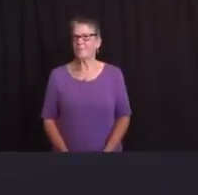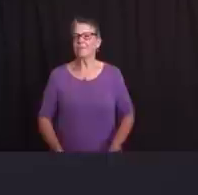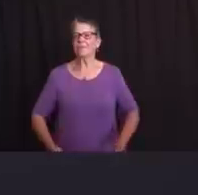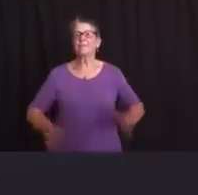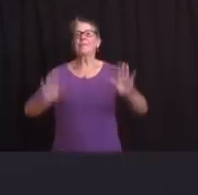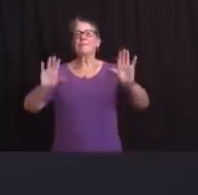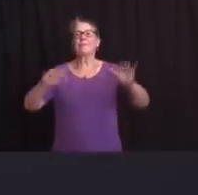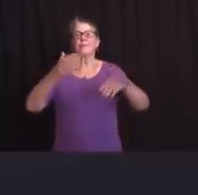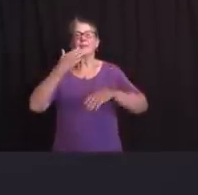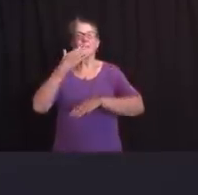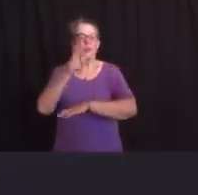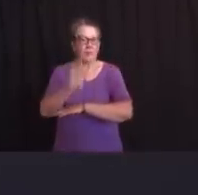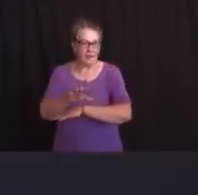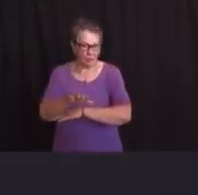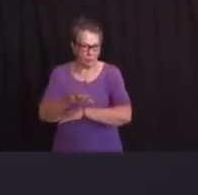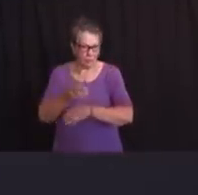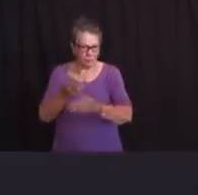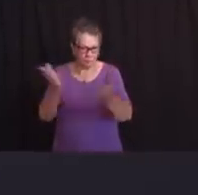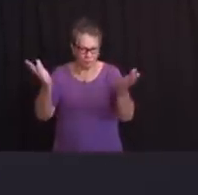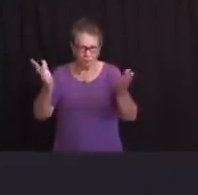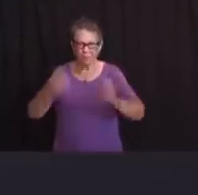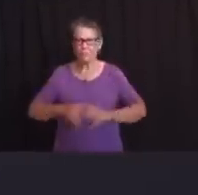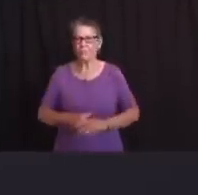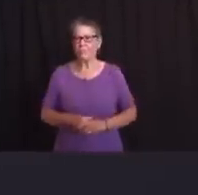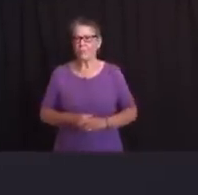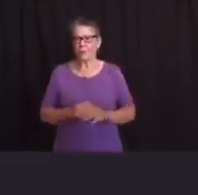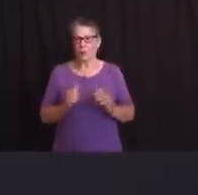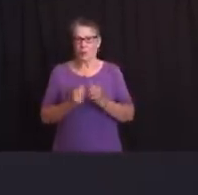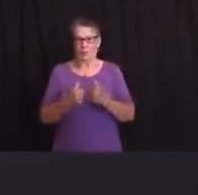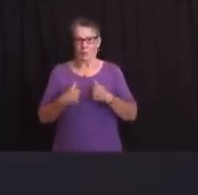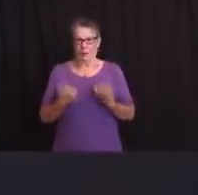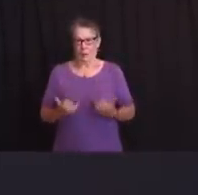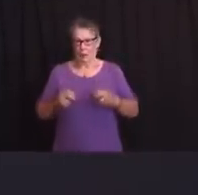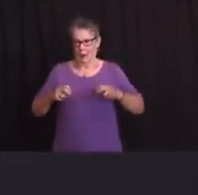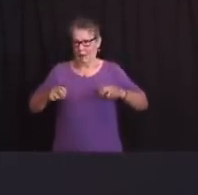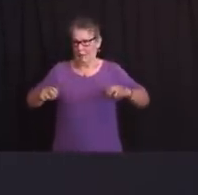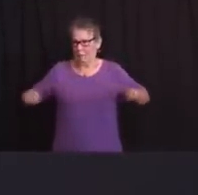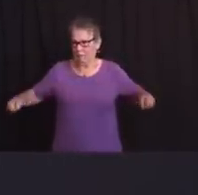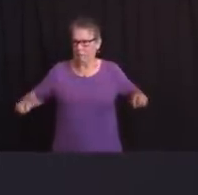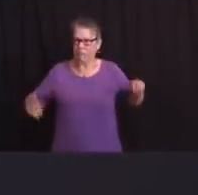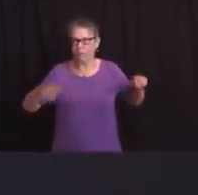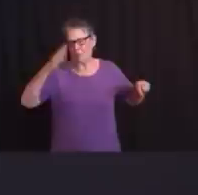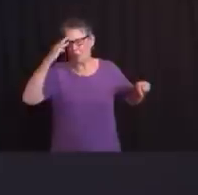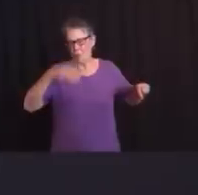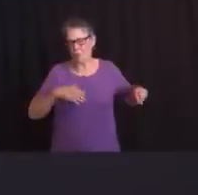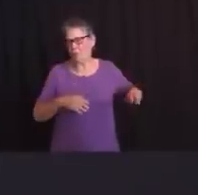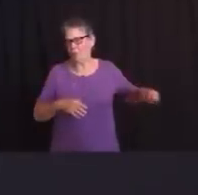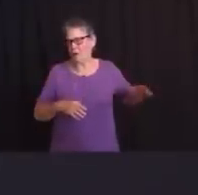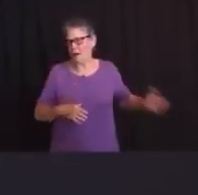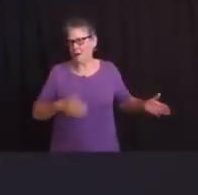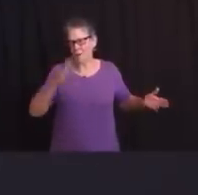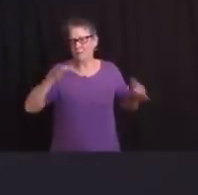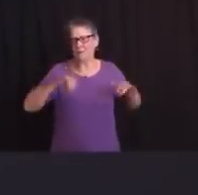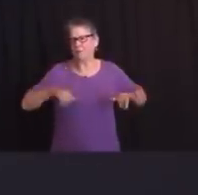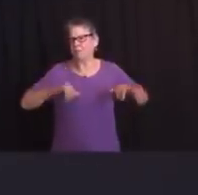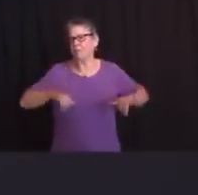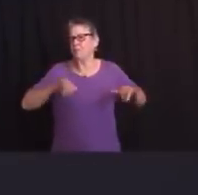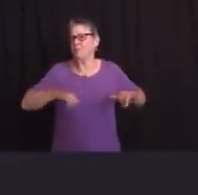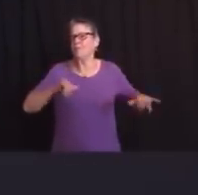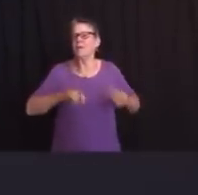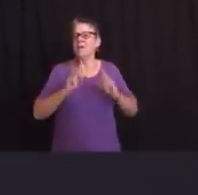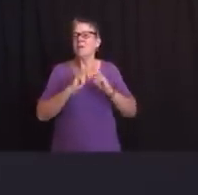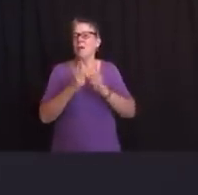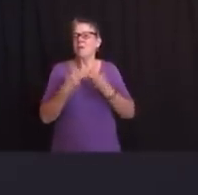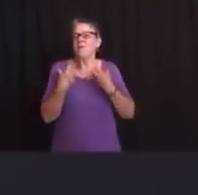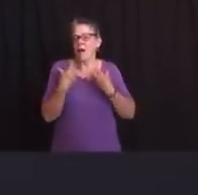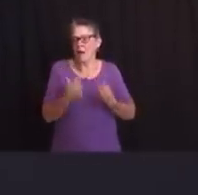Good afternoon. Seated alongside me today is the woman to my right who needs no introduction, the Commissioner of the Department of Health, Judy Persicelli. To